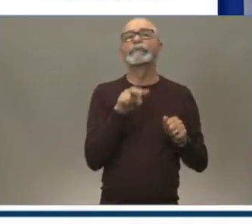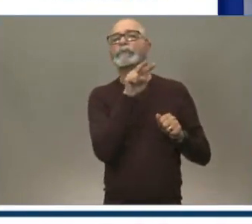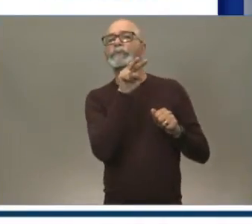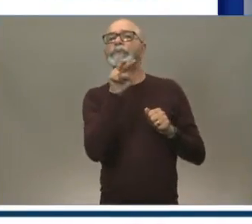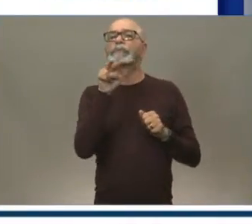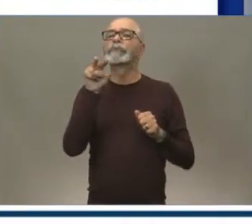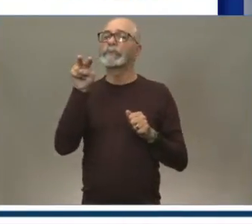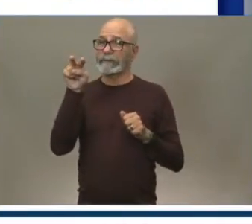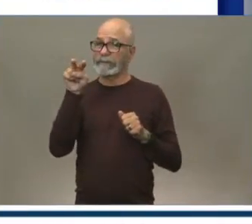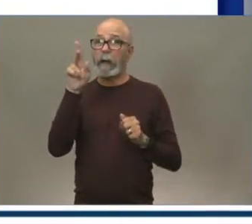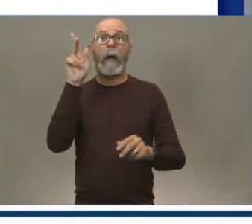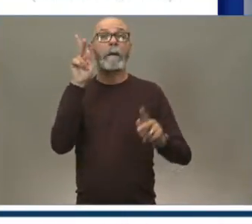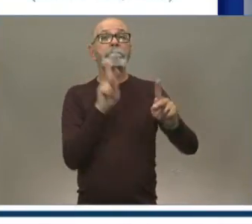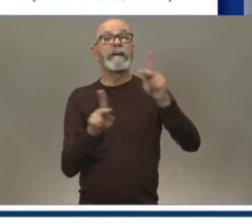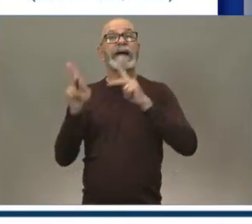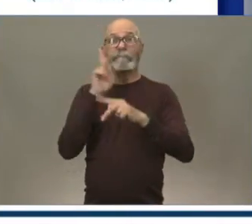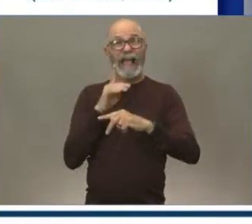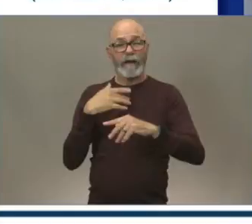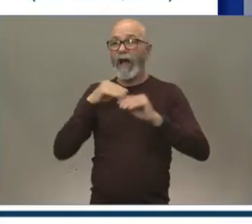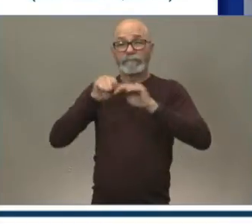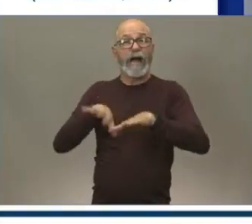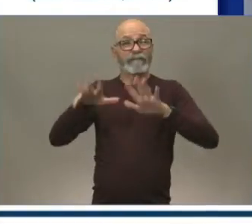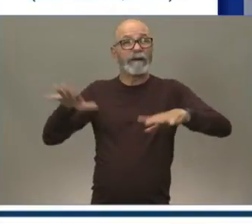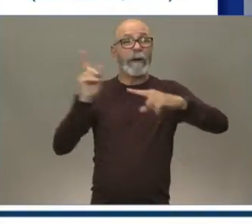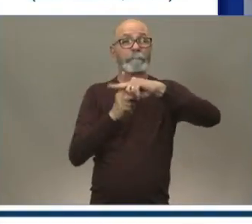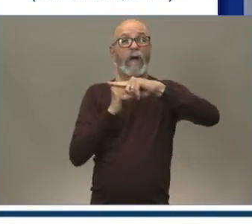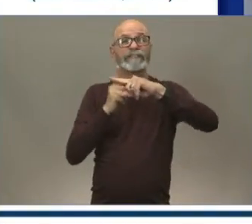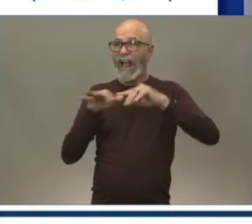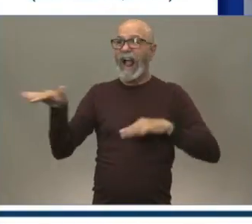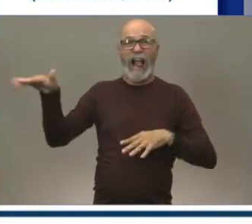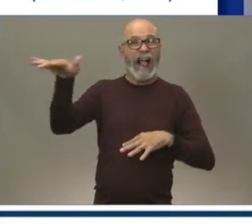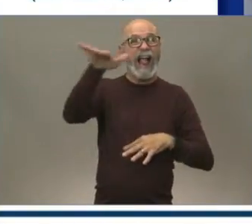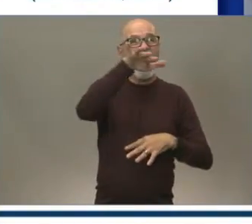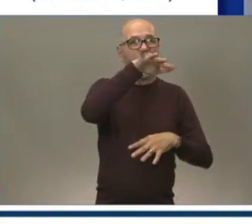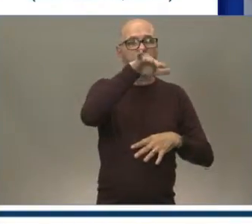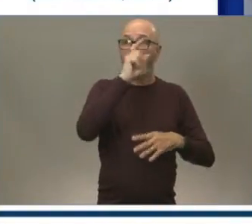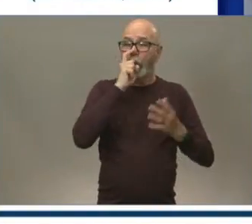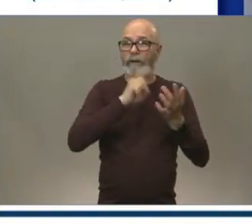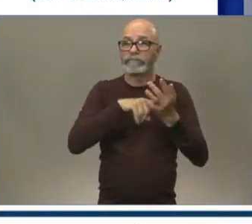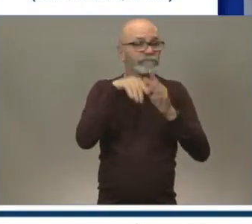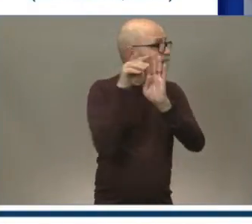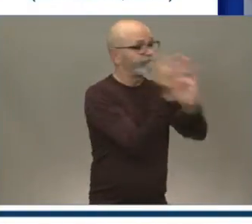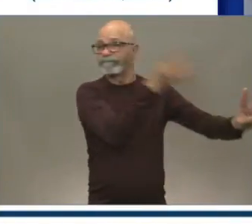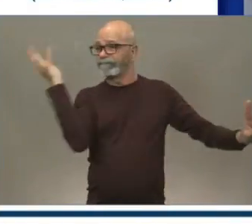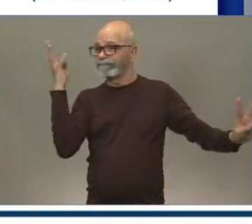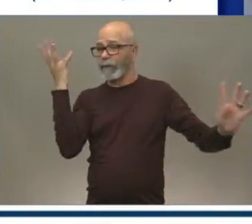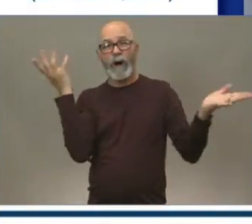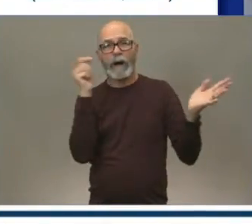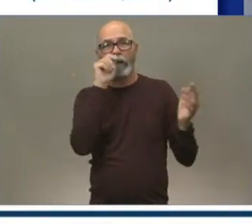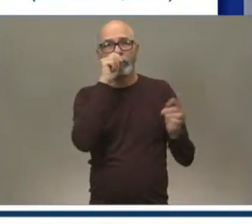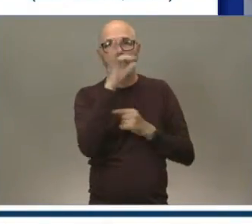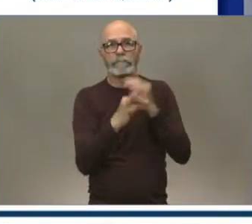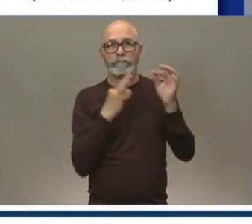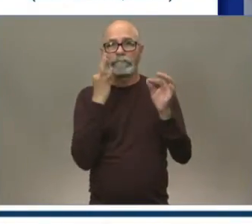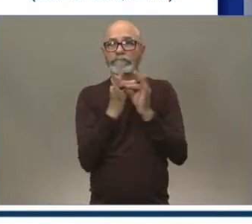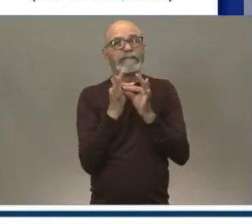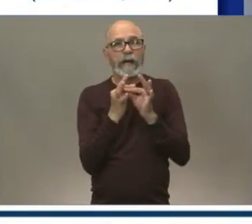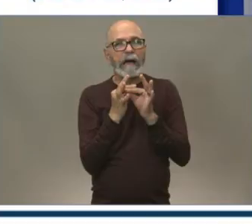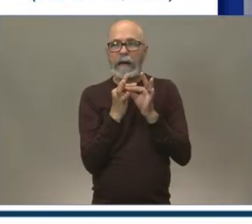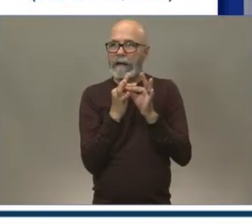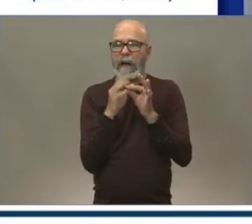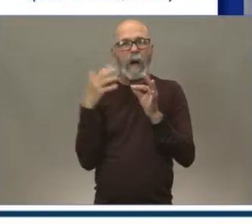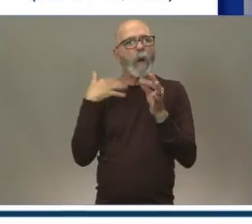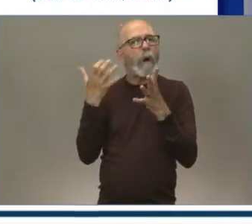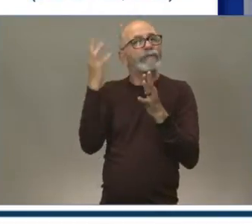tested. Throughout this pandemic, Nova Scotians have shown the will and the capacity to fight COVID-19 and to